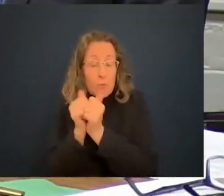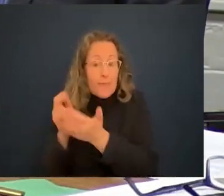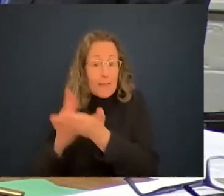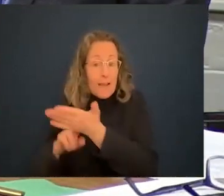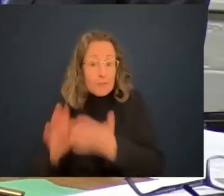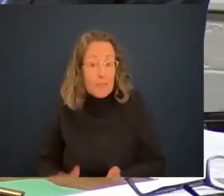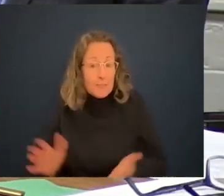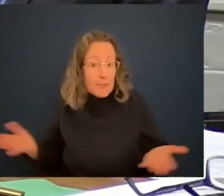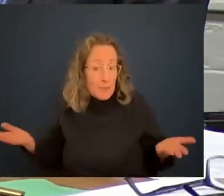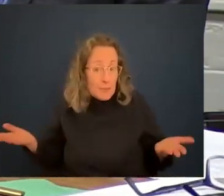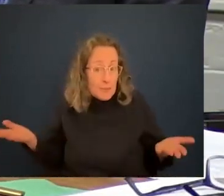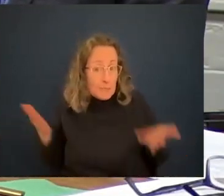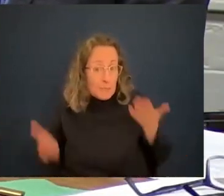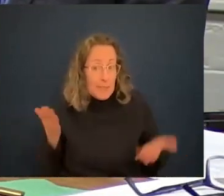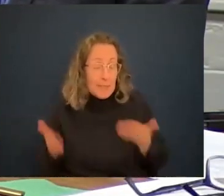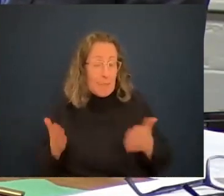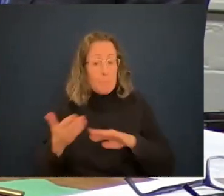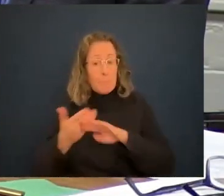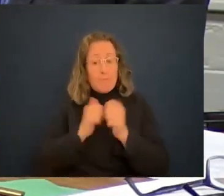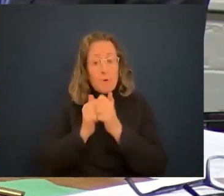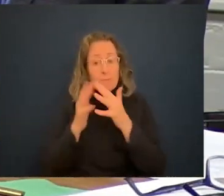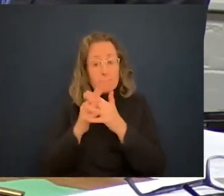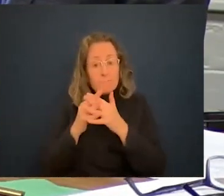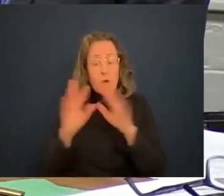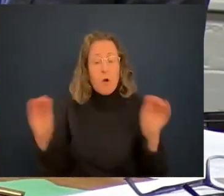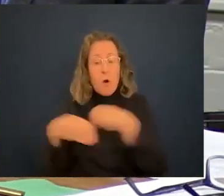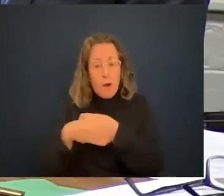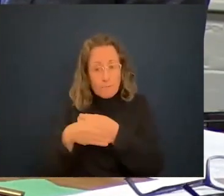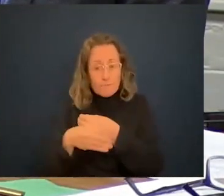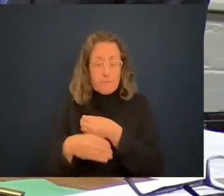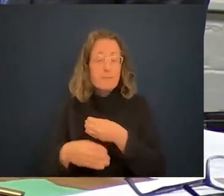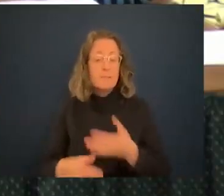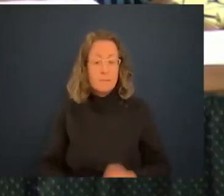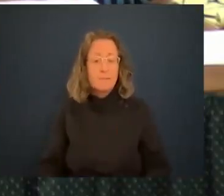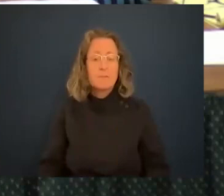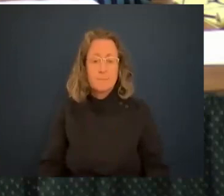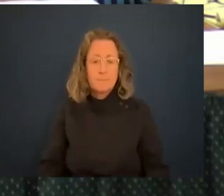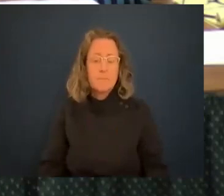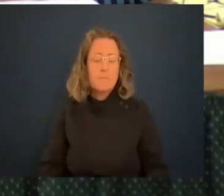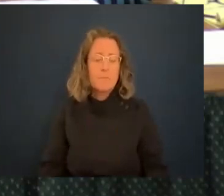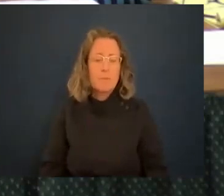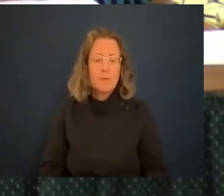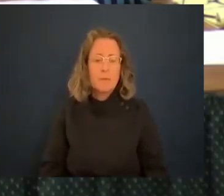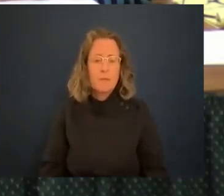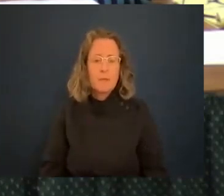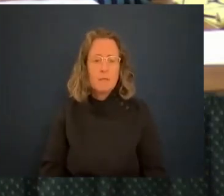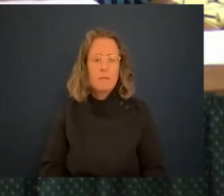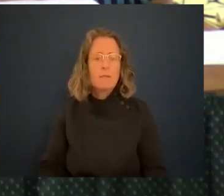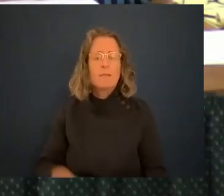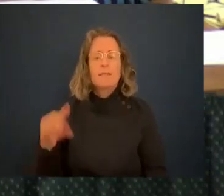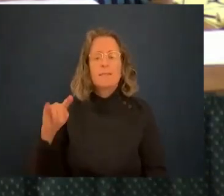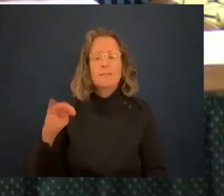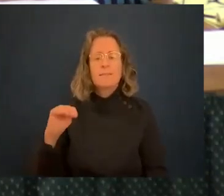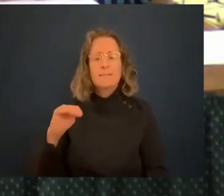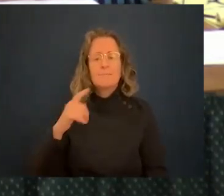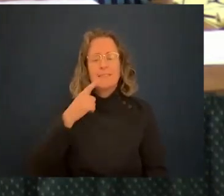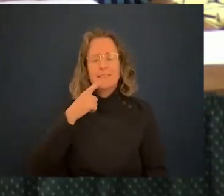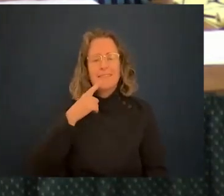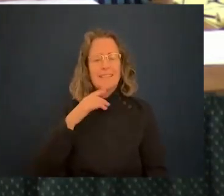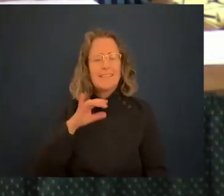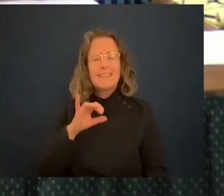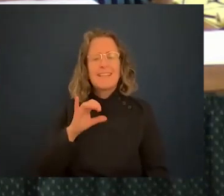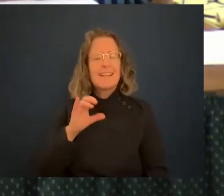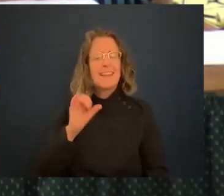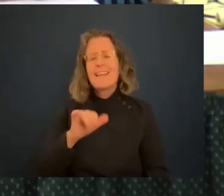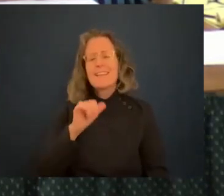who knows they don't really know I know Tim is the process what so you're talking about something that isn't part of our Warren